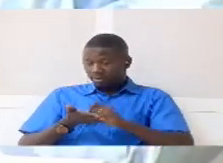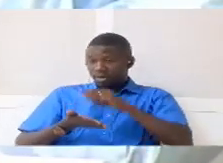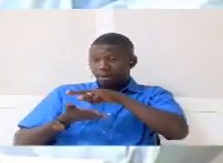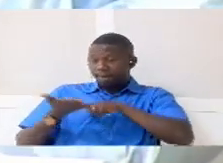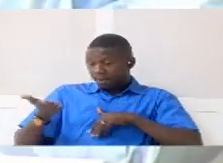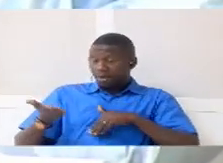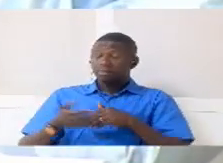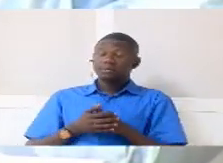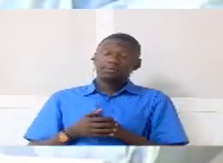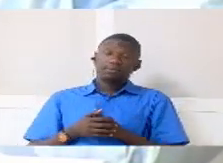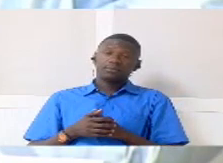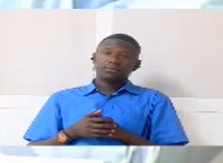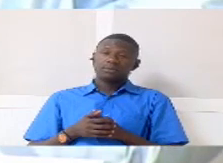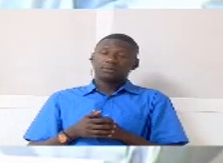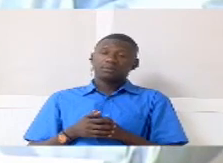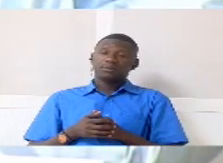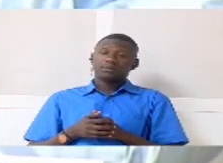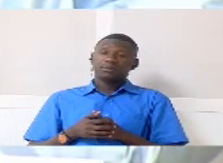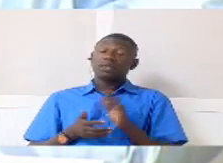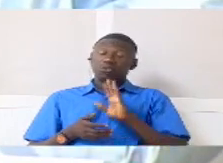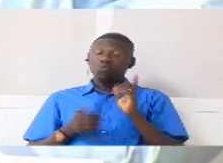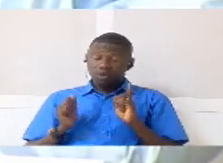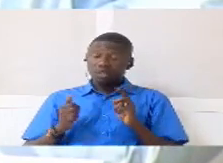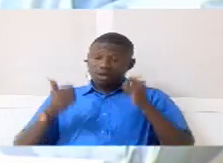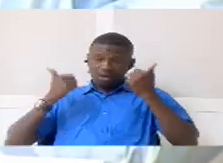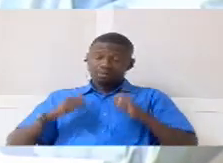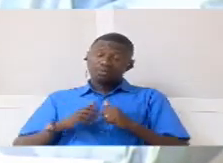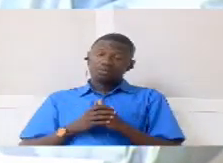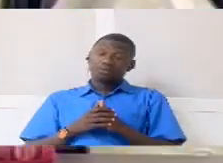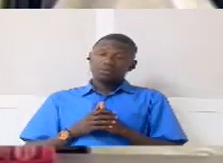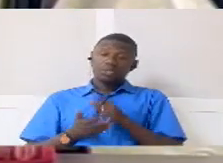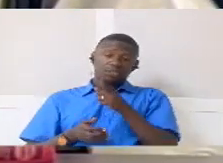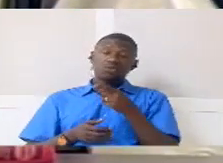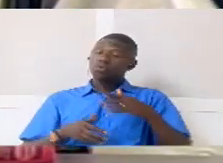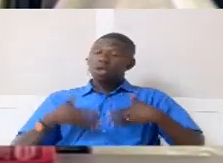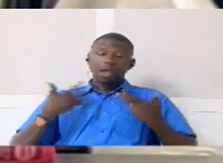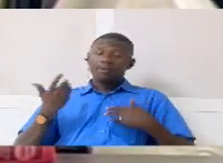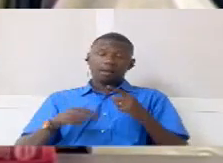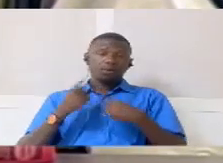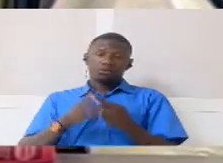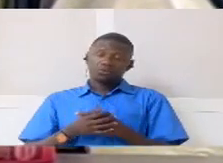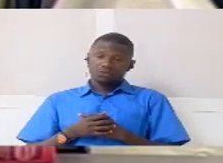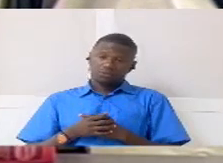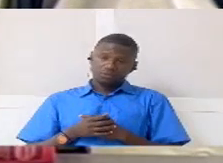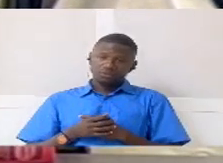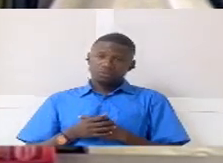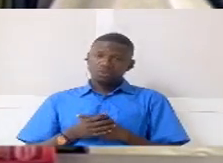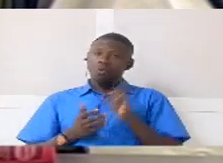That was what displeased them. And then what happened afterwards?